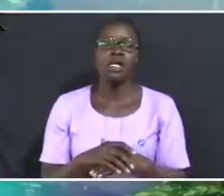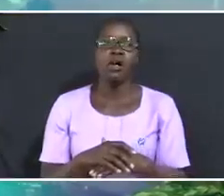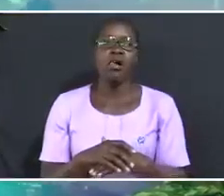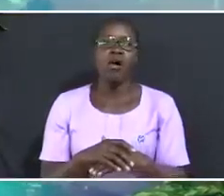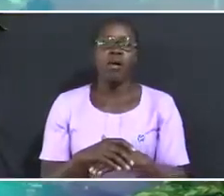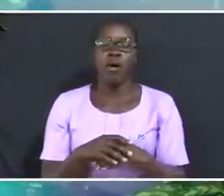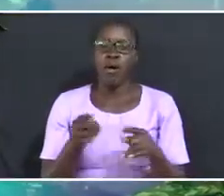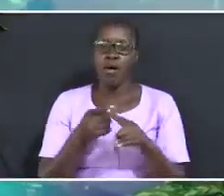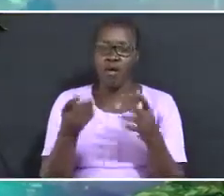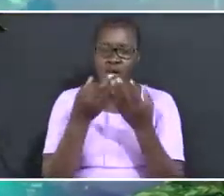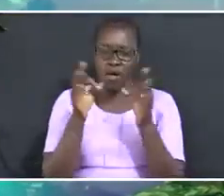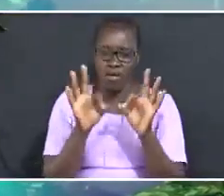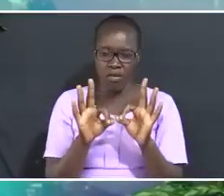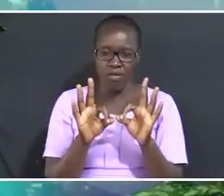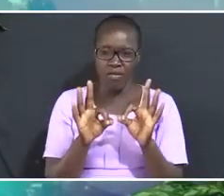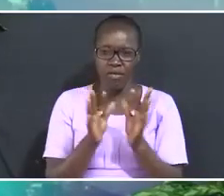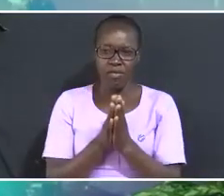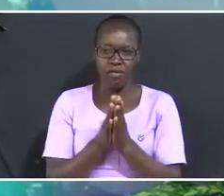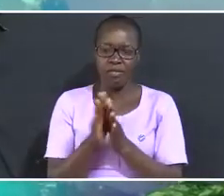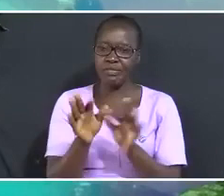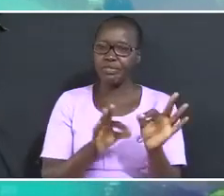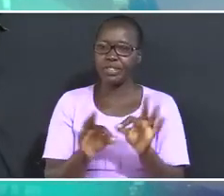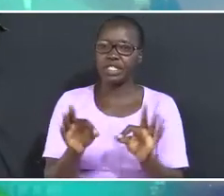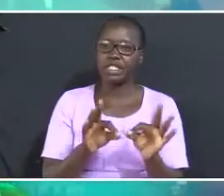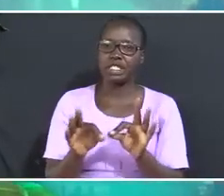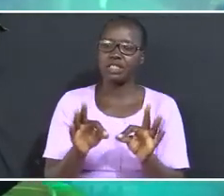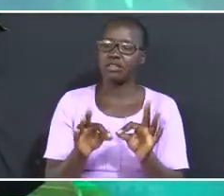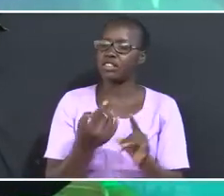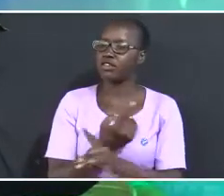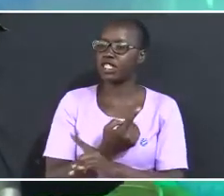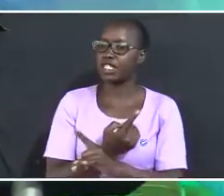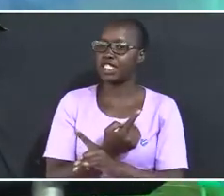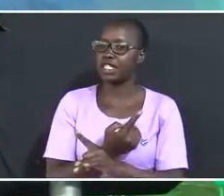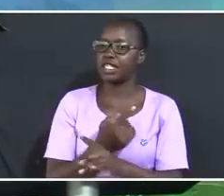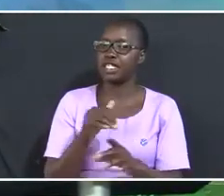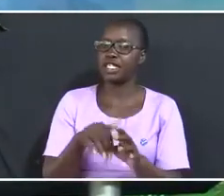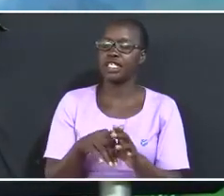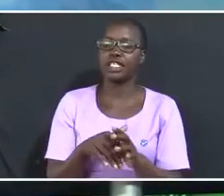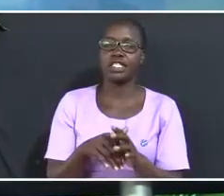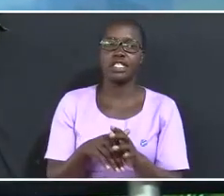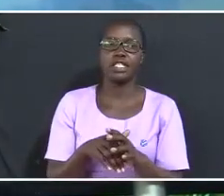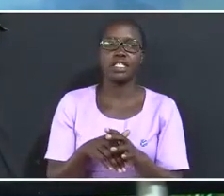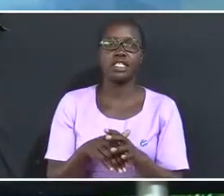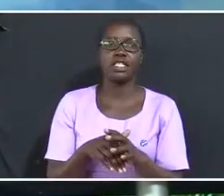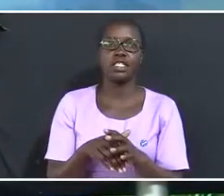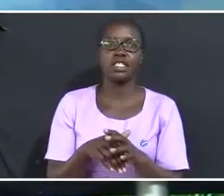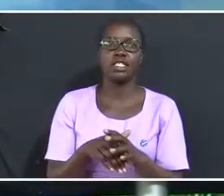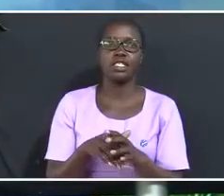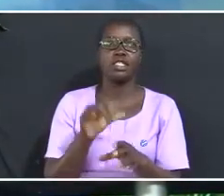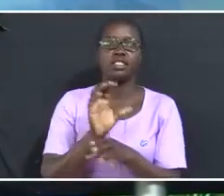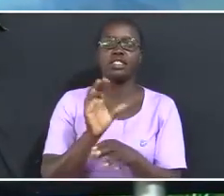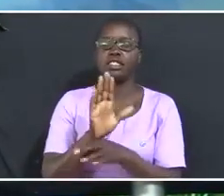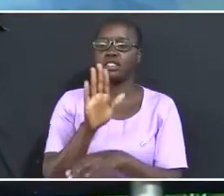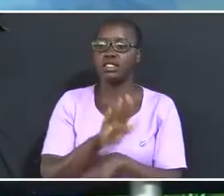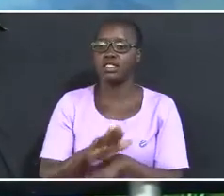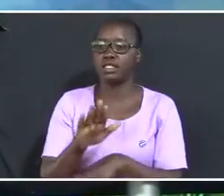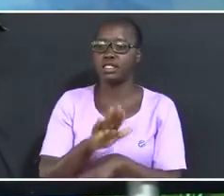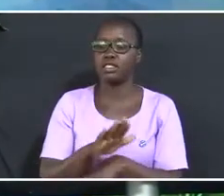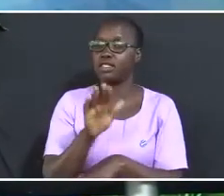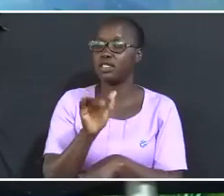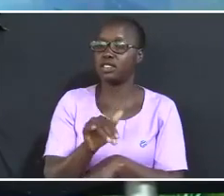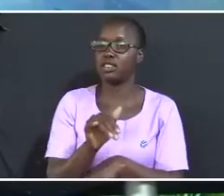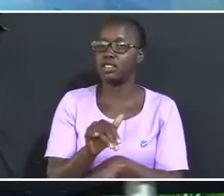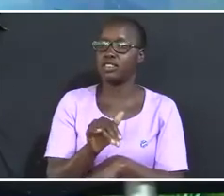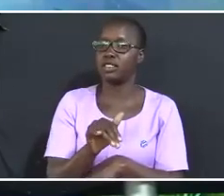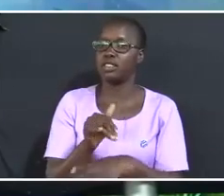The freedom is defined differently in the church environment than